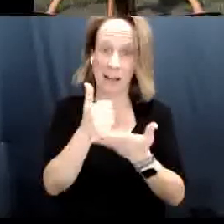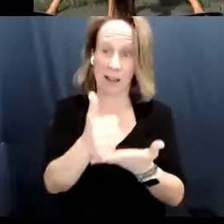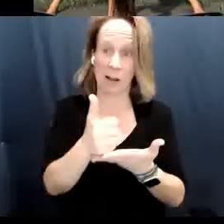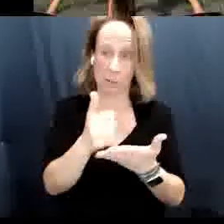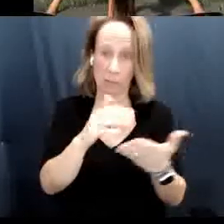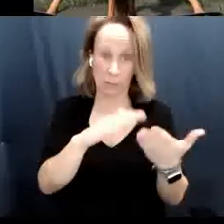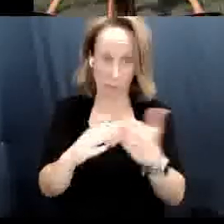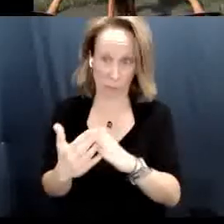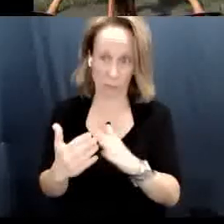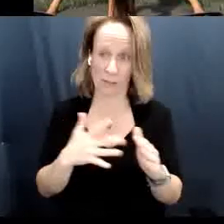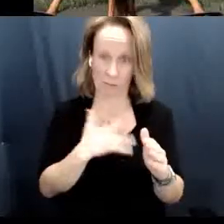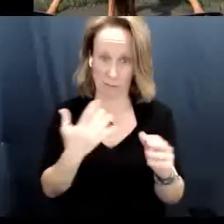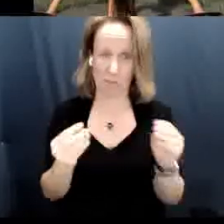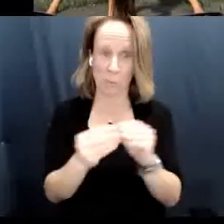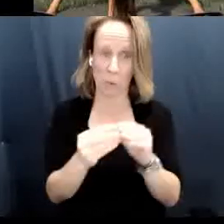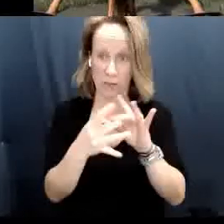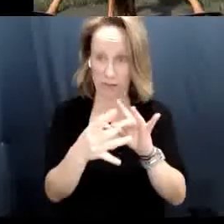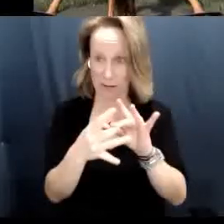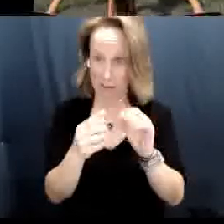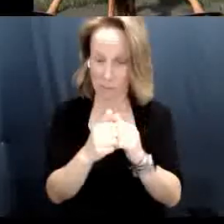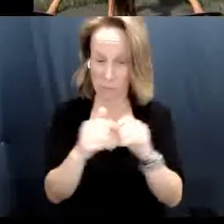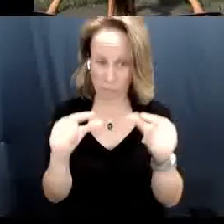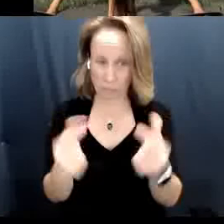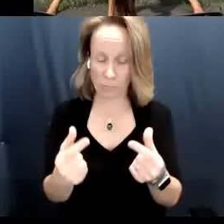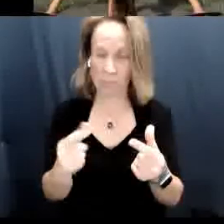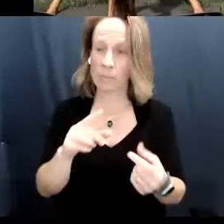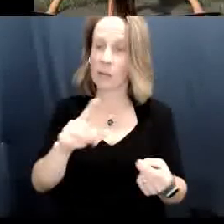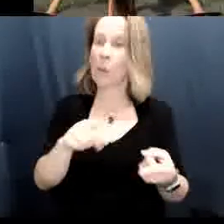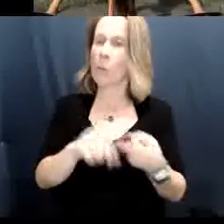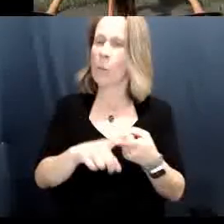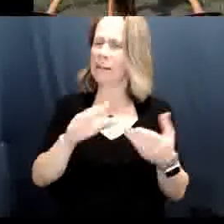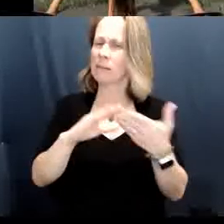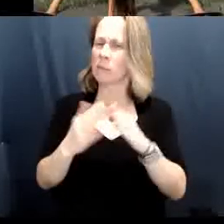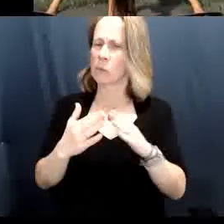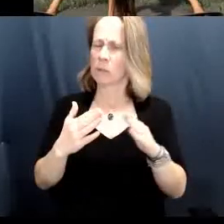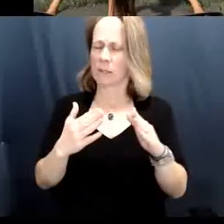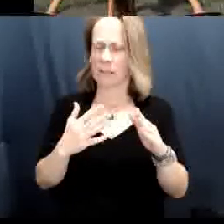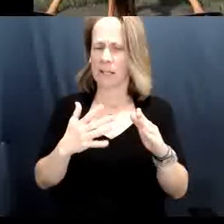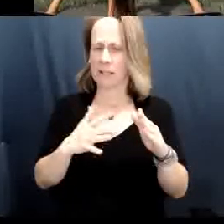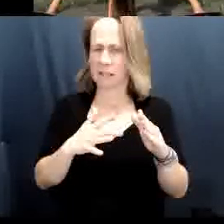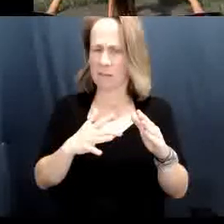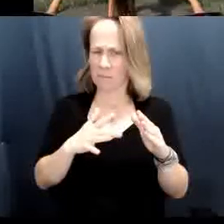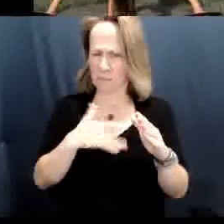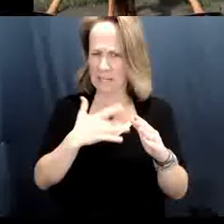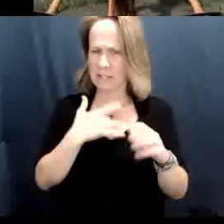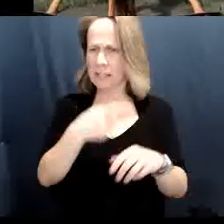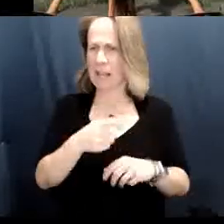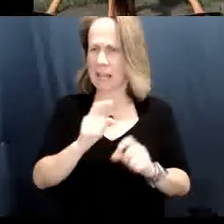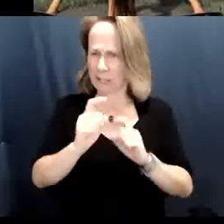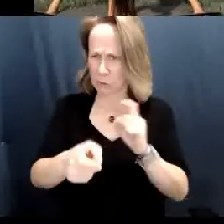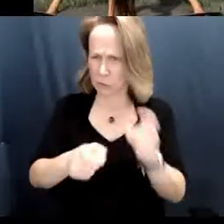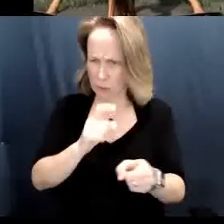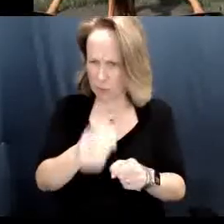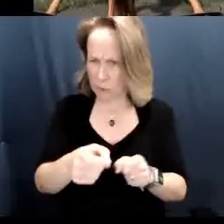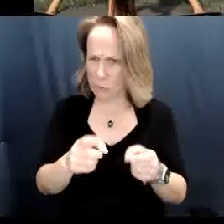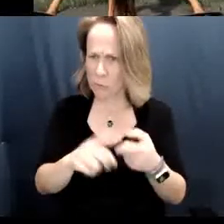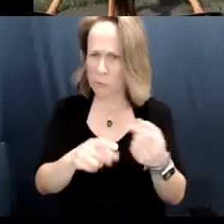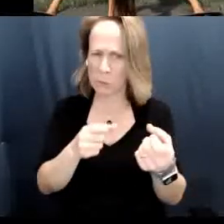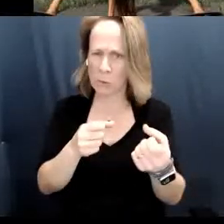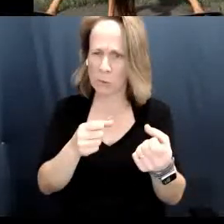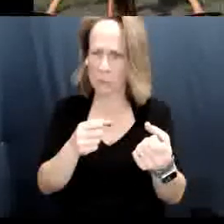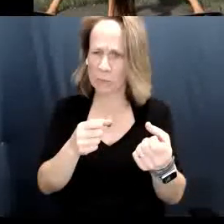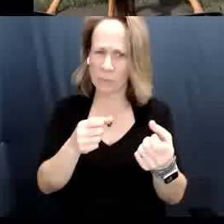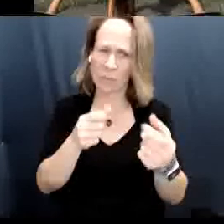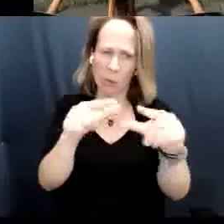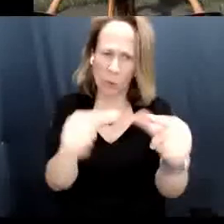group. When the community feels like they help contribute to the group or build it in some way, it also might make them feel more invested in its